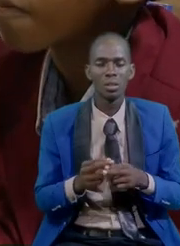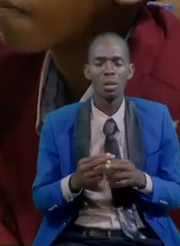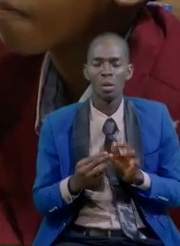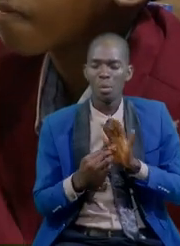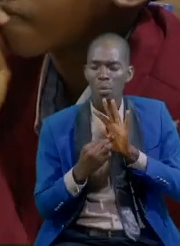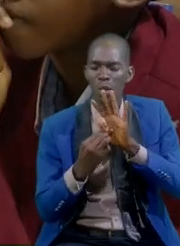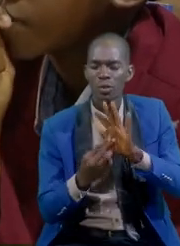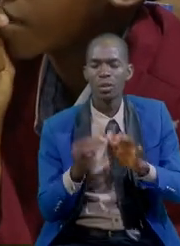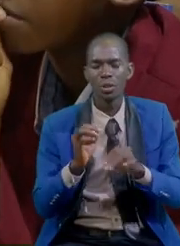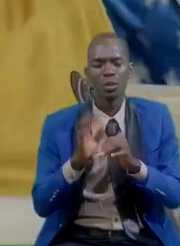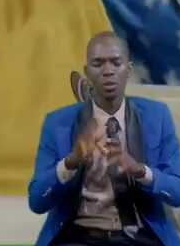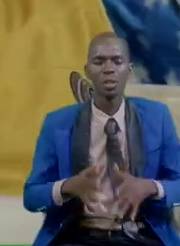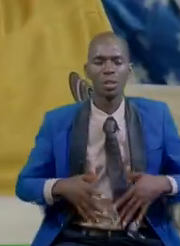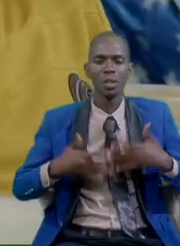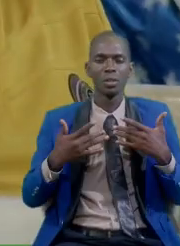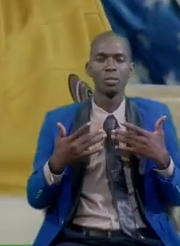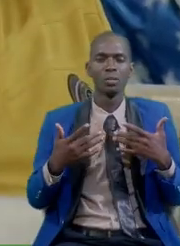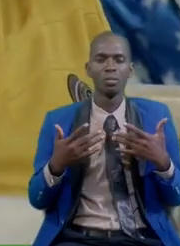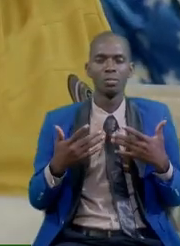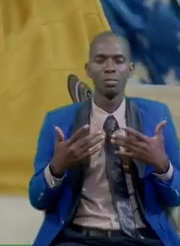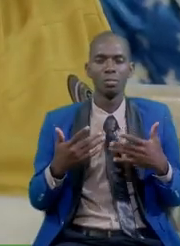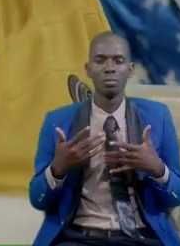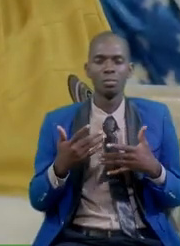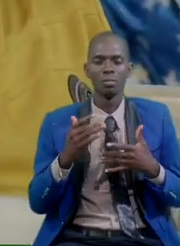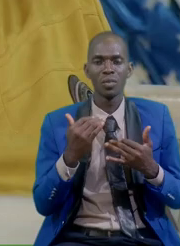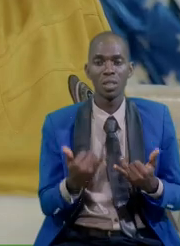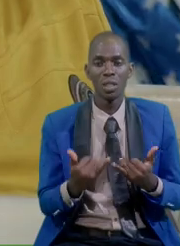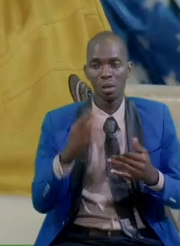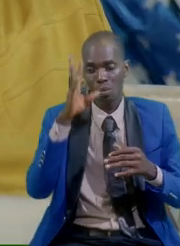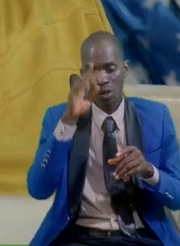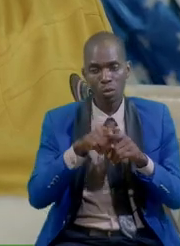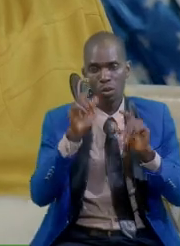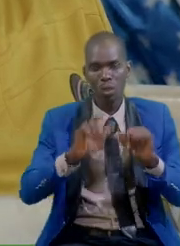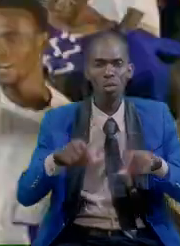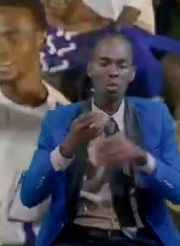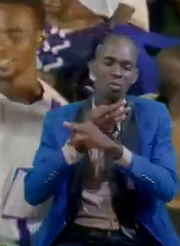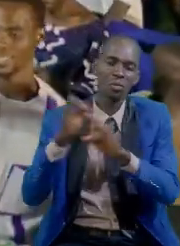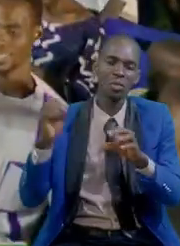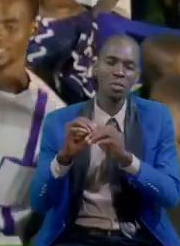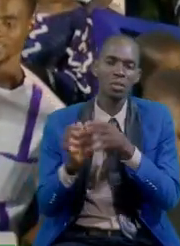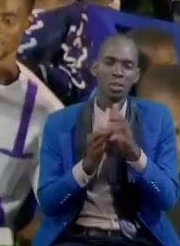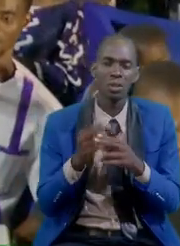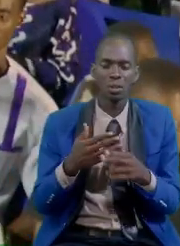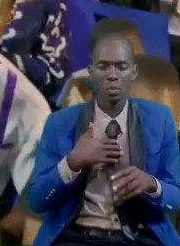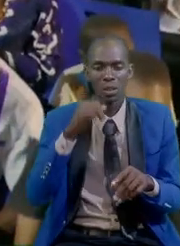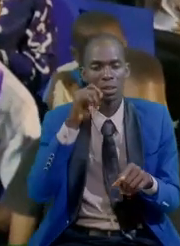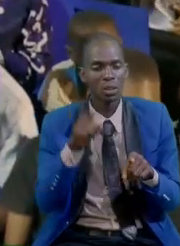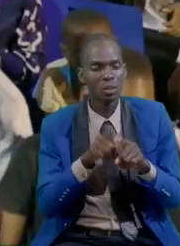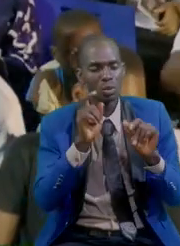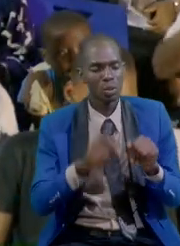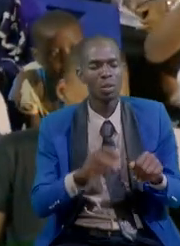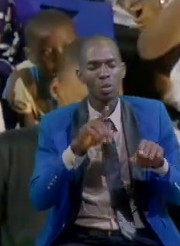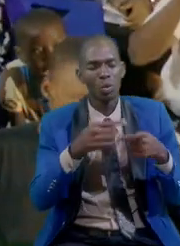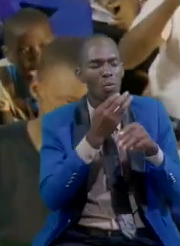Manifestation in your life. Now, brother, you can go free. Sister, now you can go